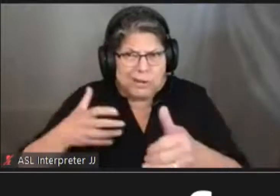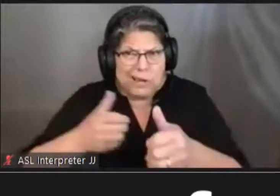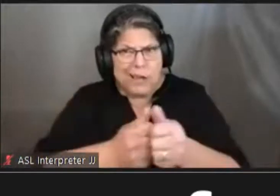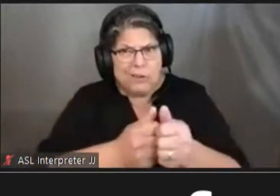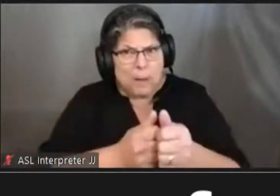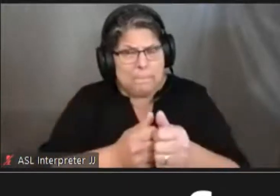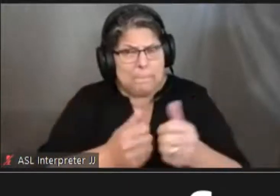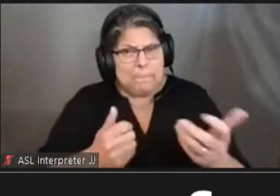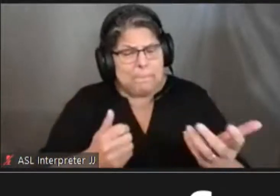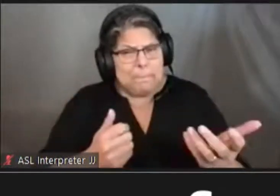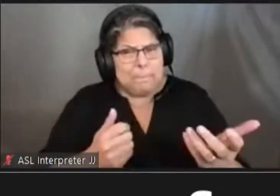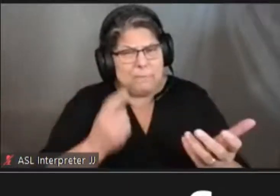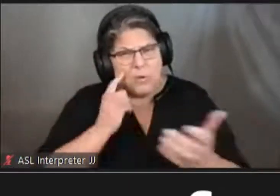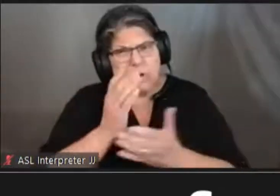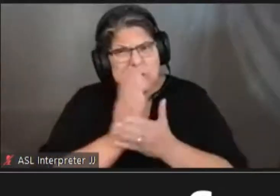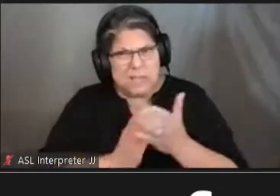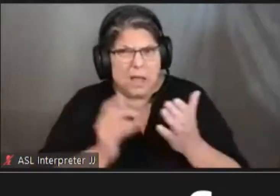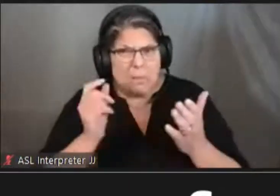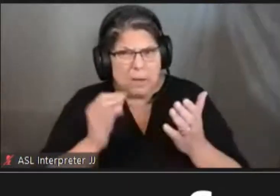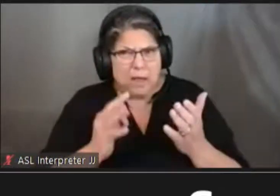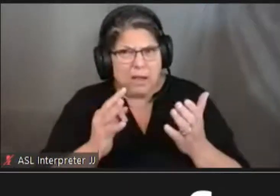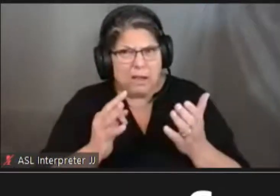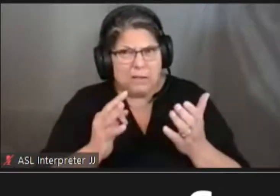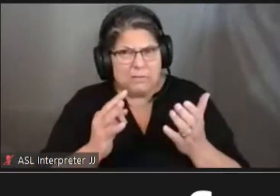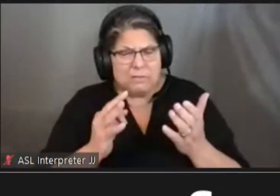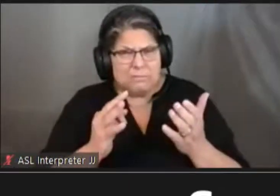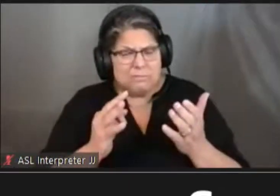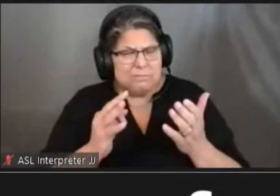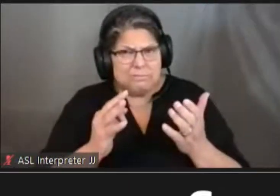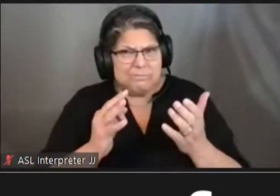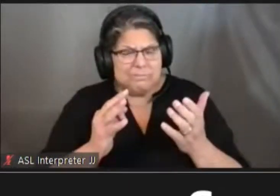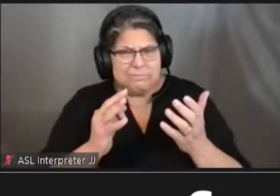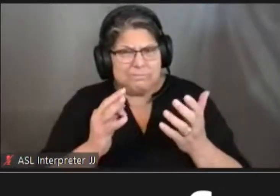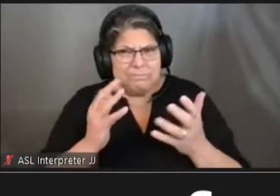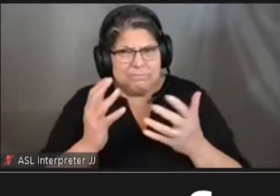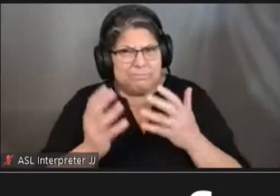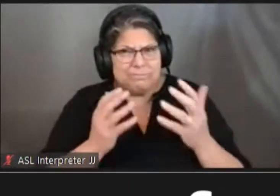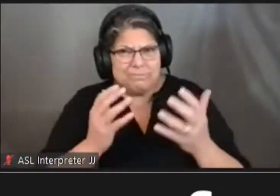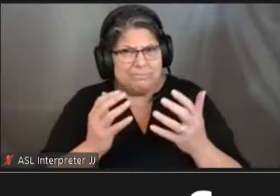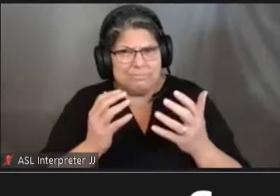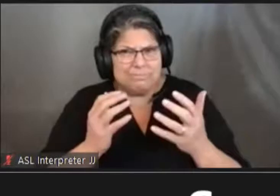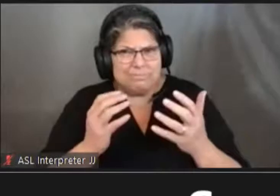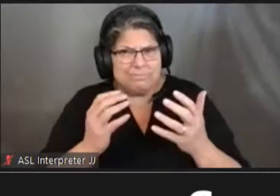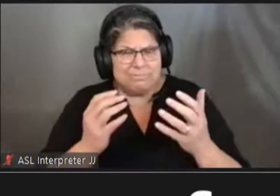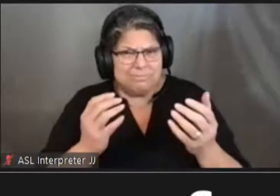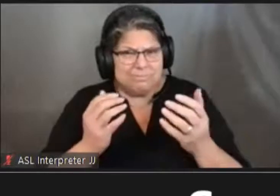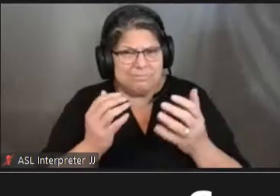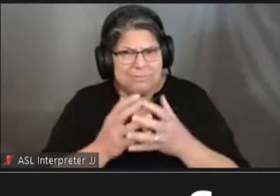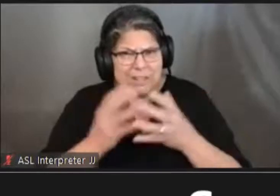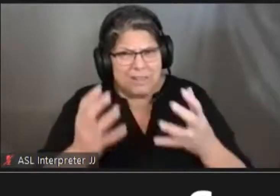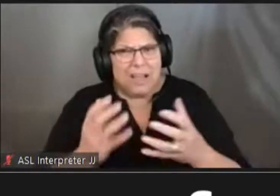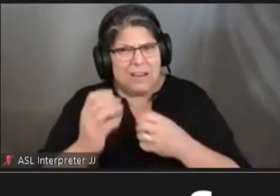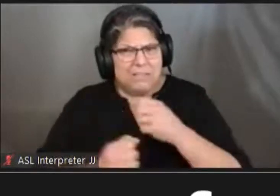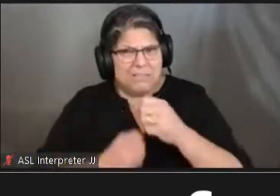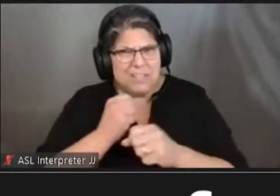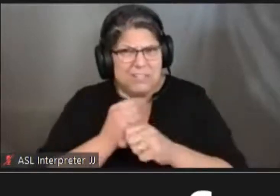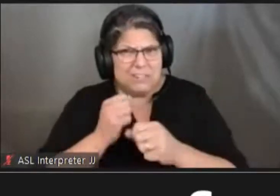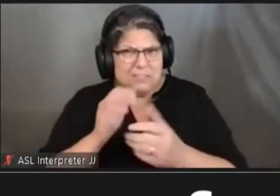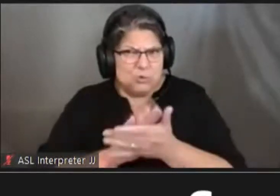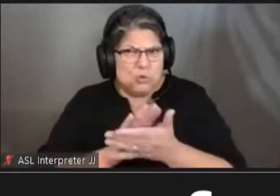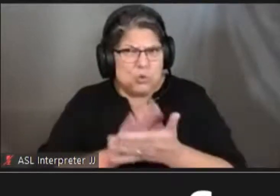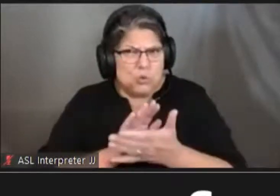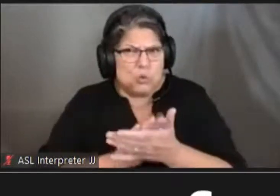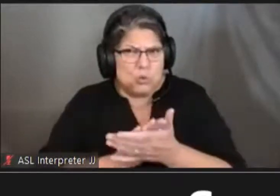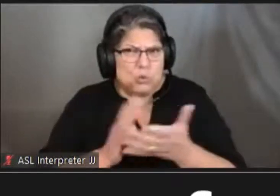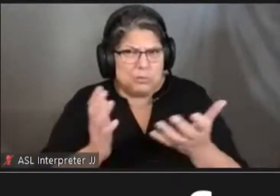for some of the number of year of school that they missed?